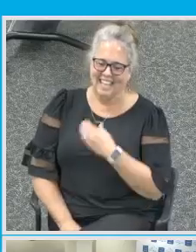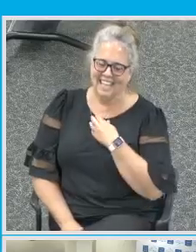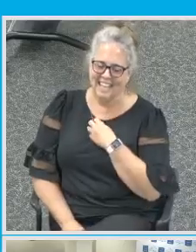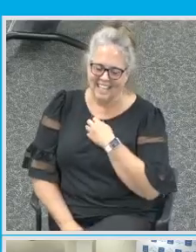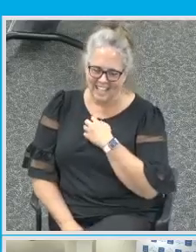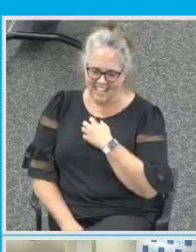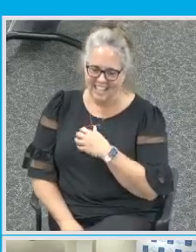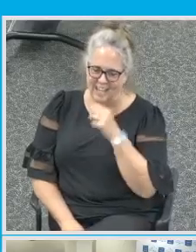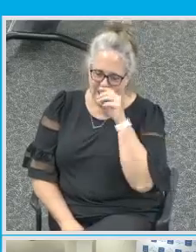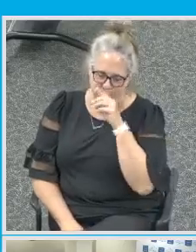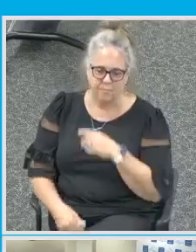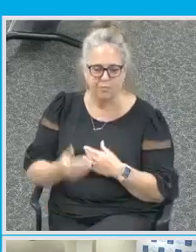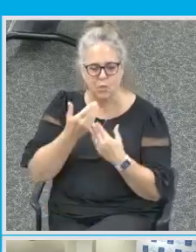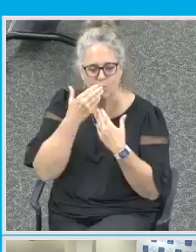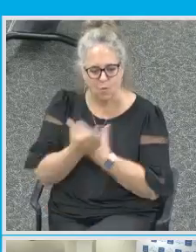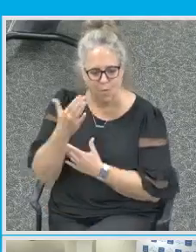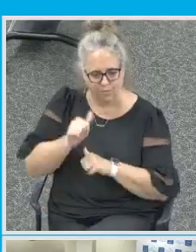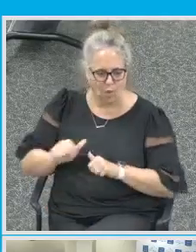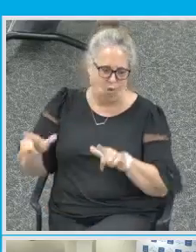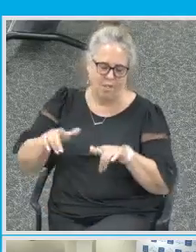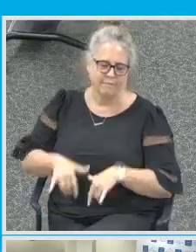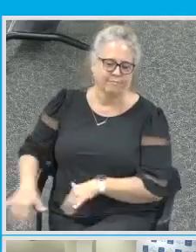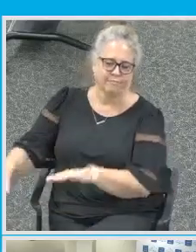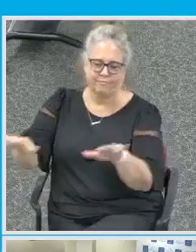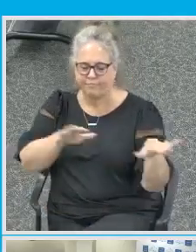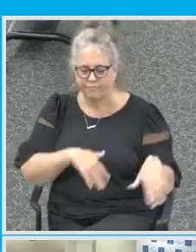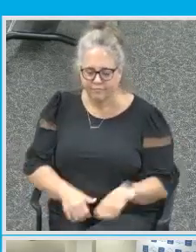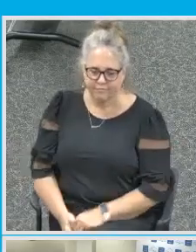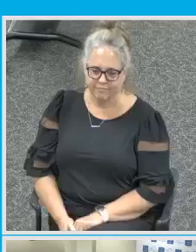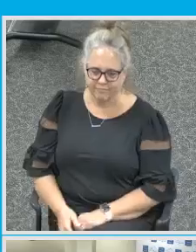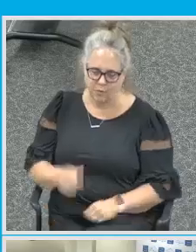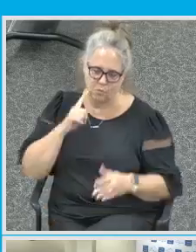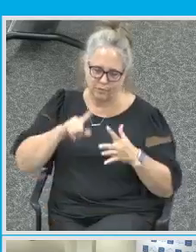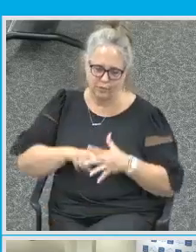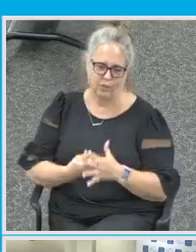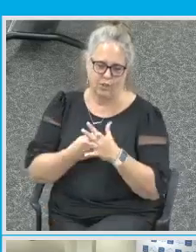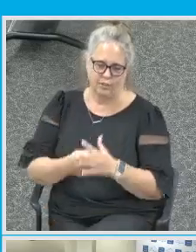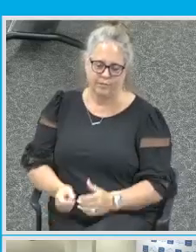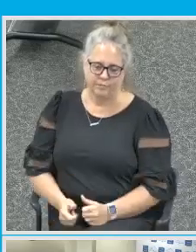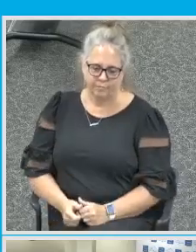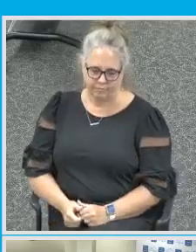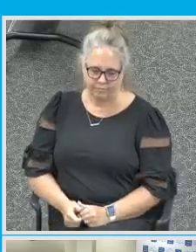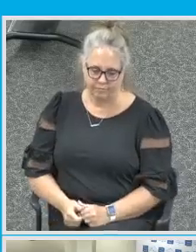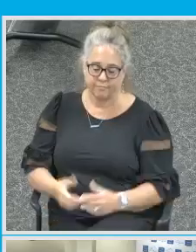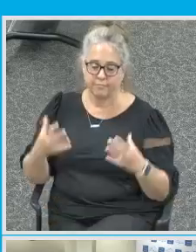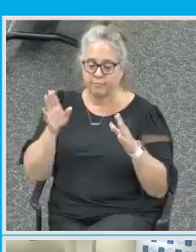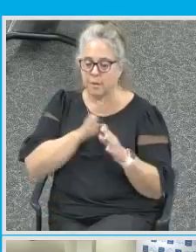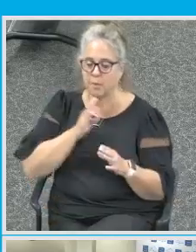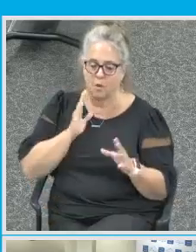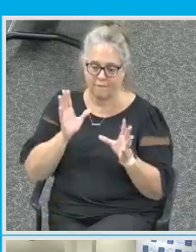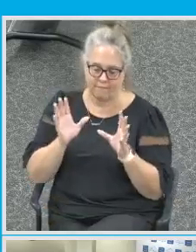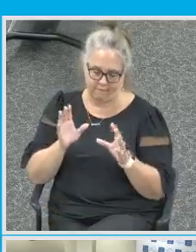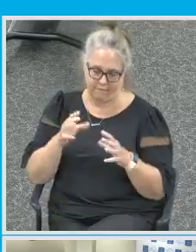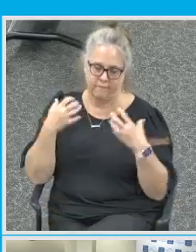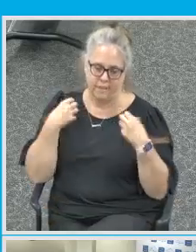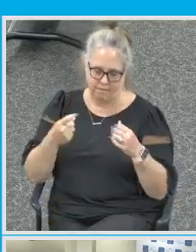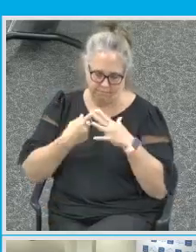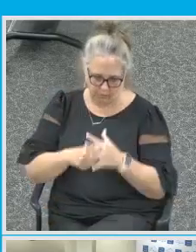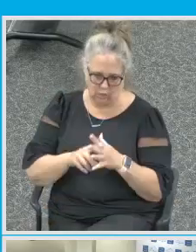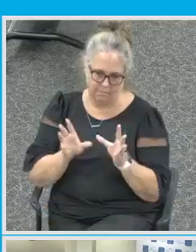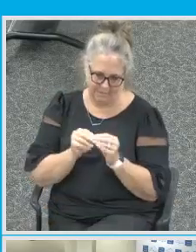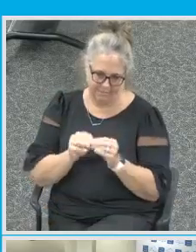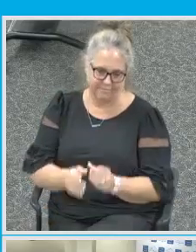everyone. We're going to start this meeting of the Board of Health. It's good to be back with